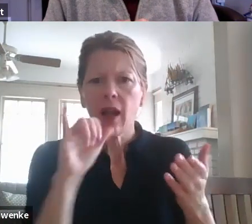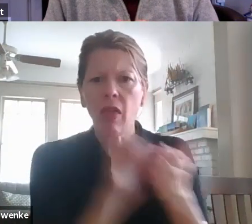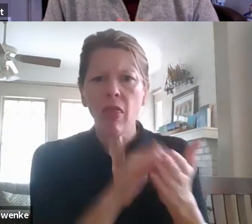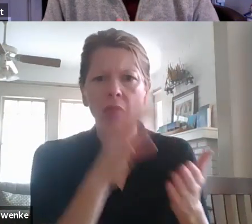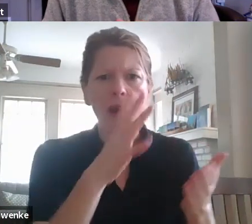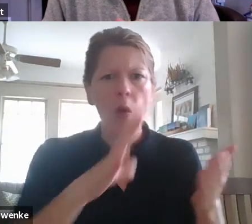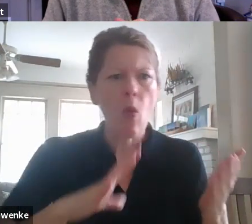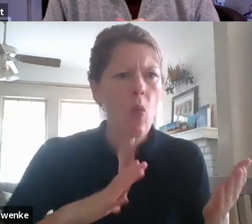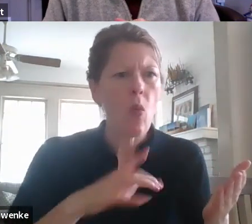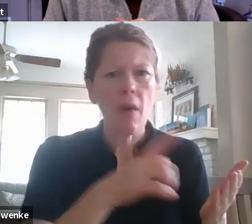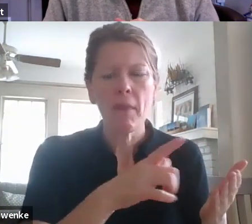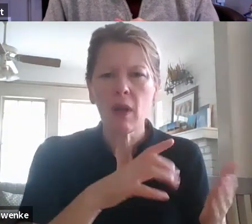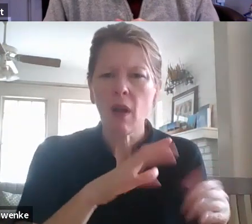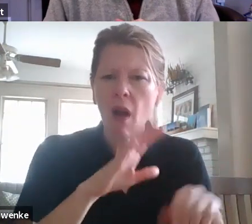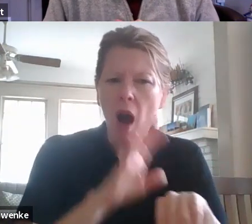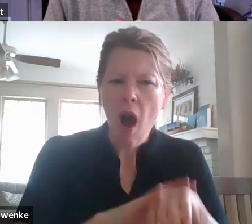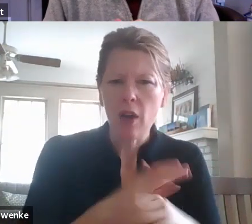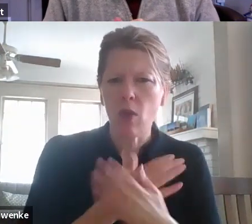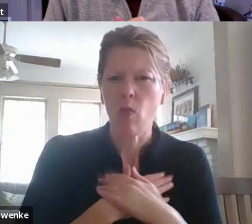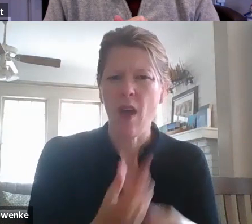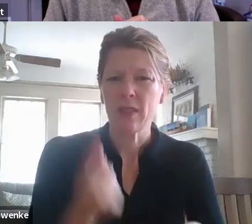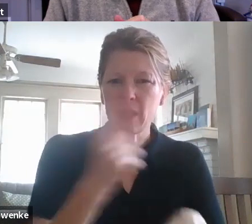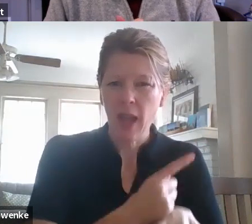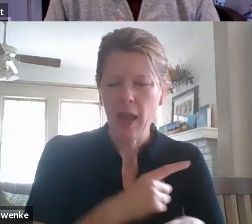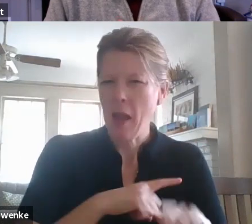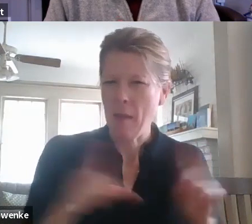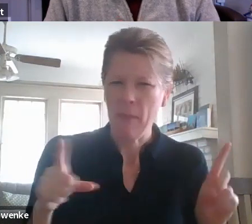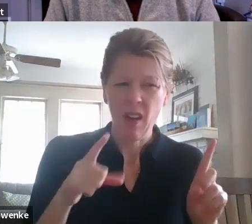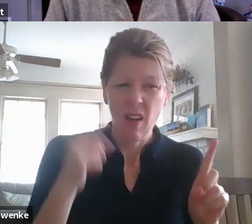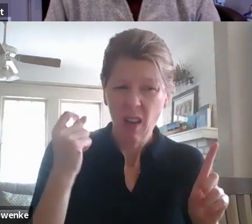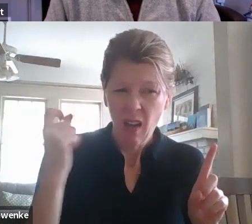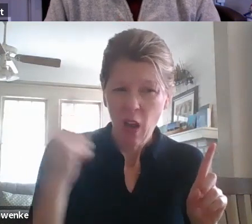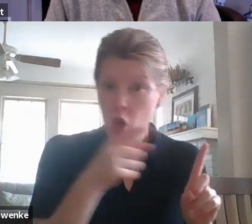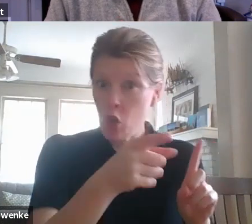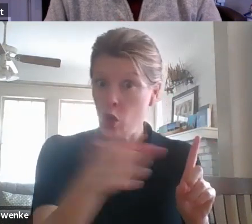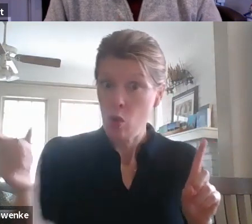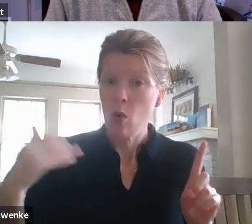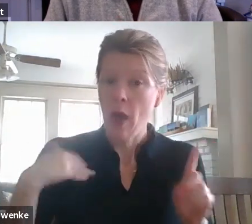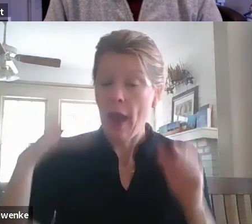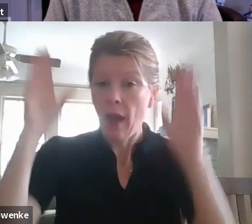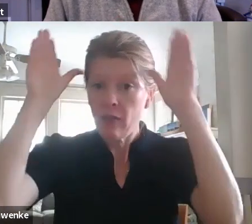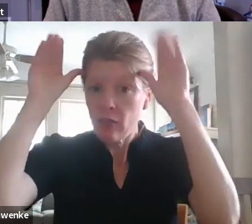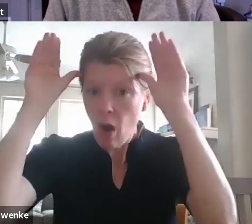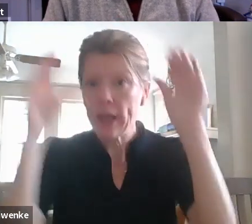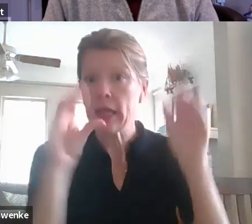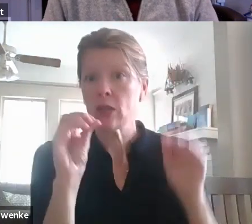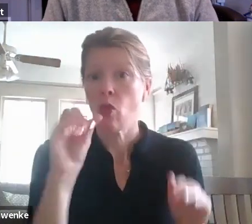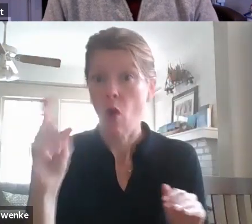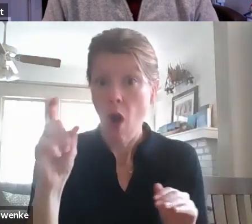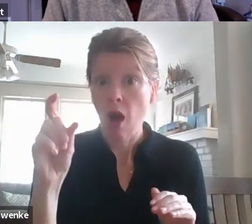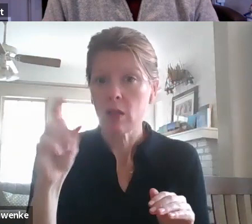or his donkey from the manger and lead it away to give it water? And ought not this